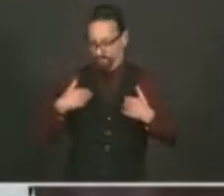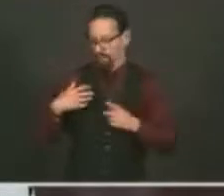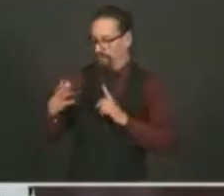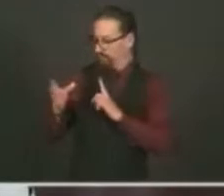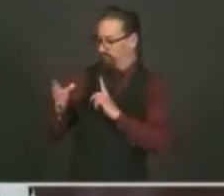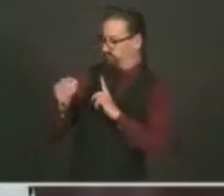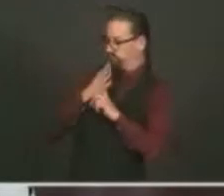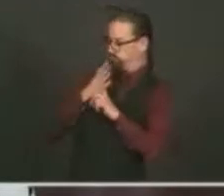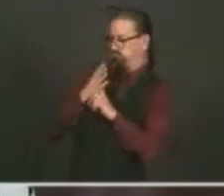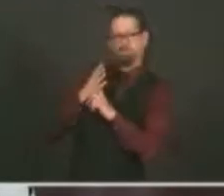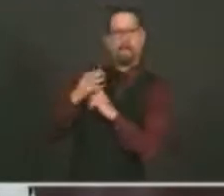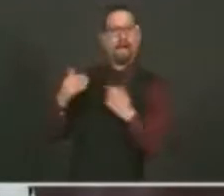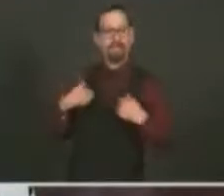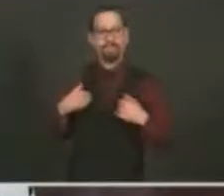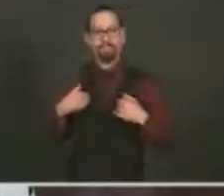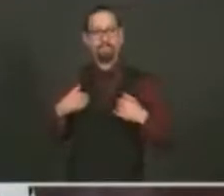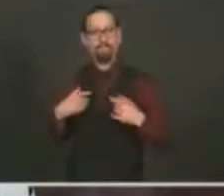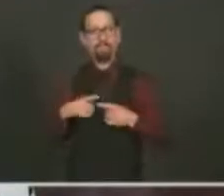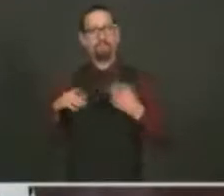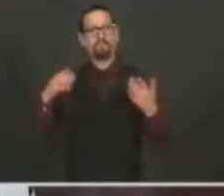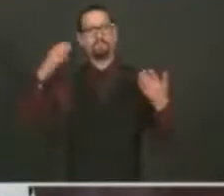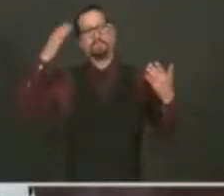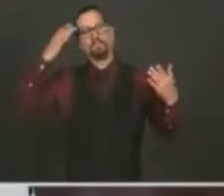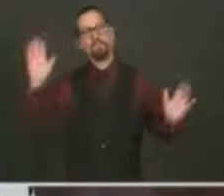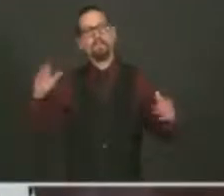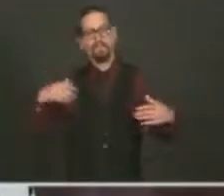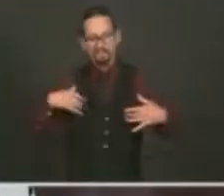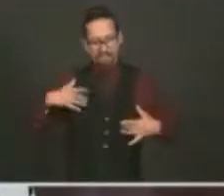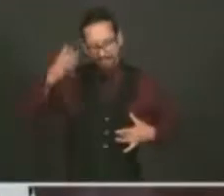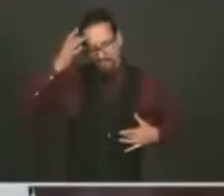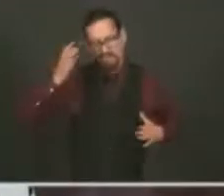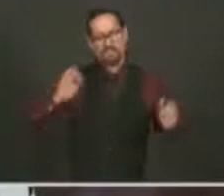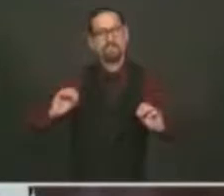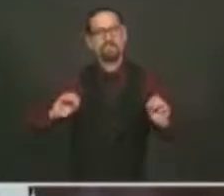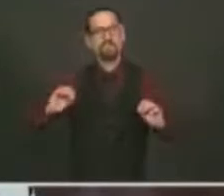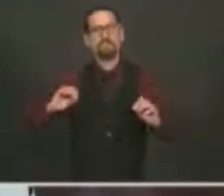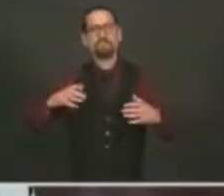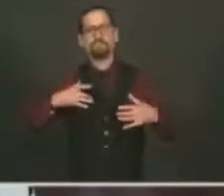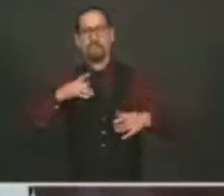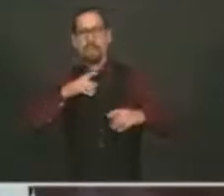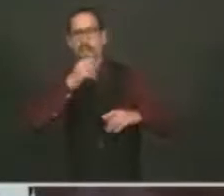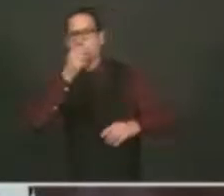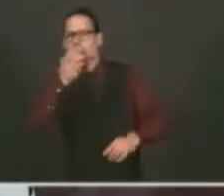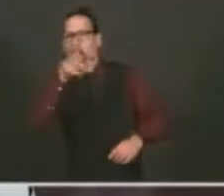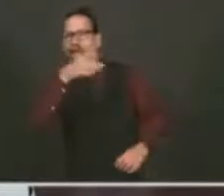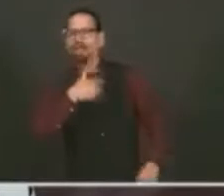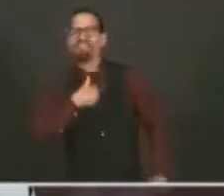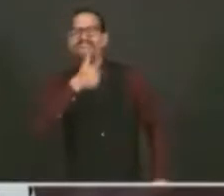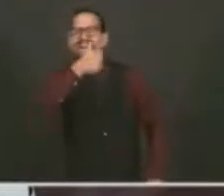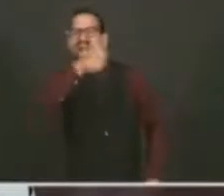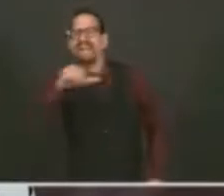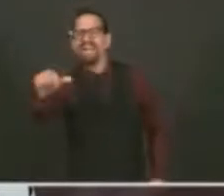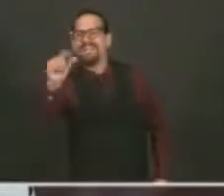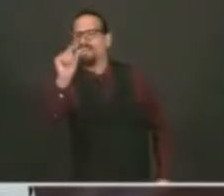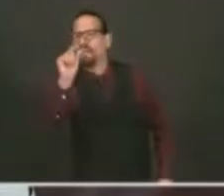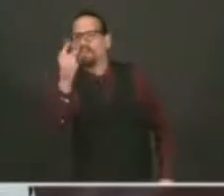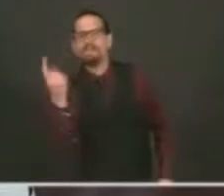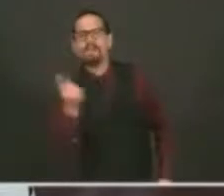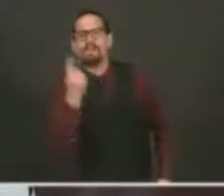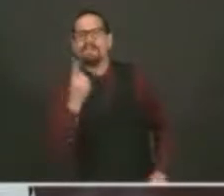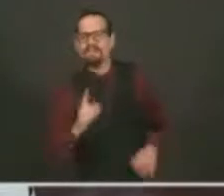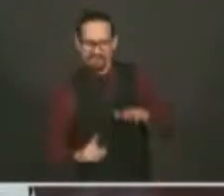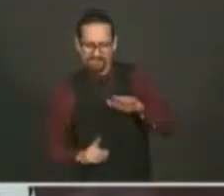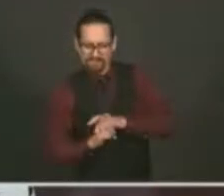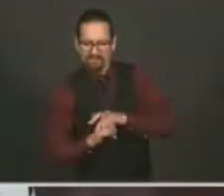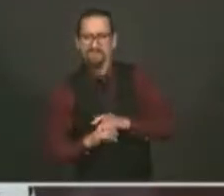because they don't have symptoms. Certainly, if symptoms are present in any way whatsoever, you need to stay home from work,